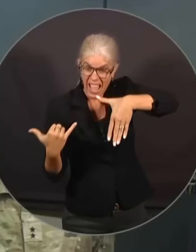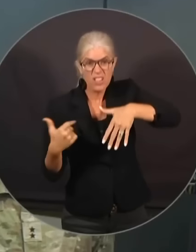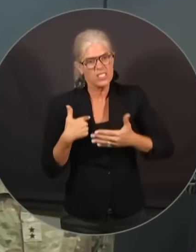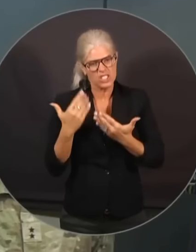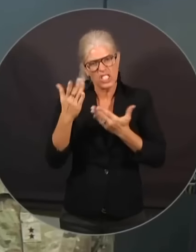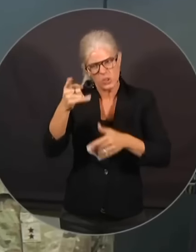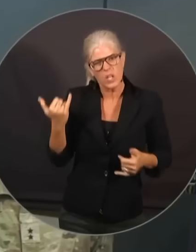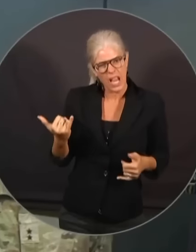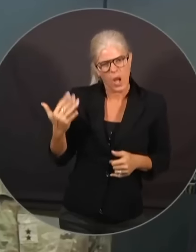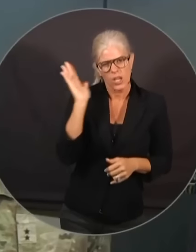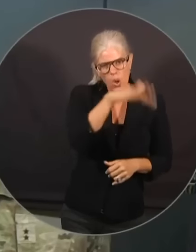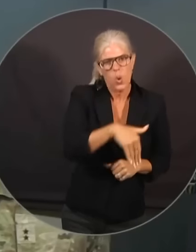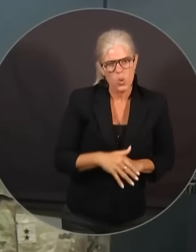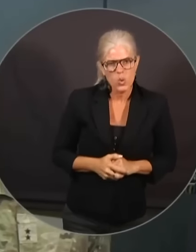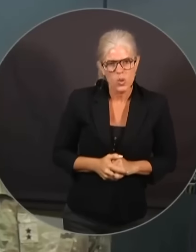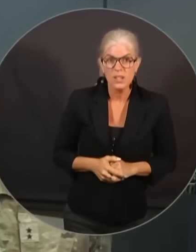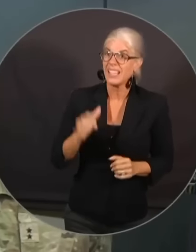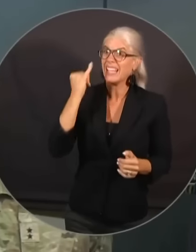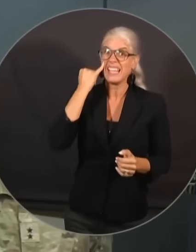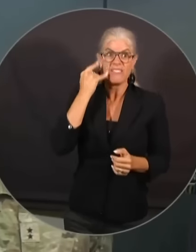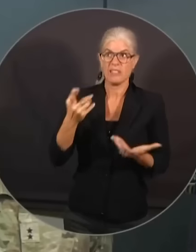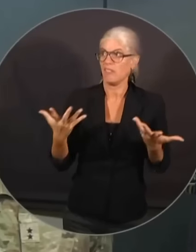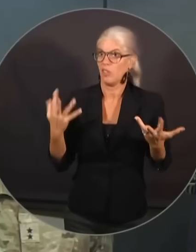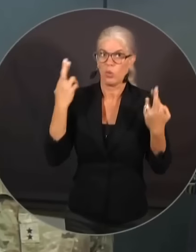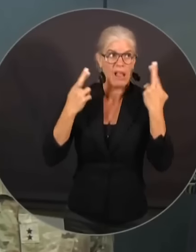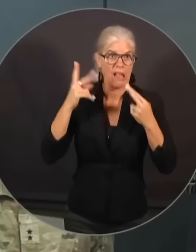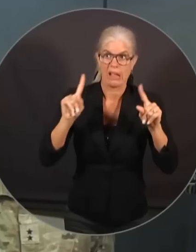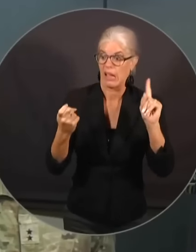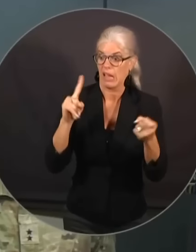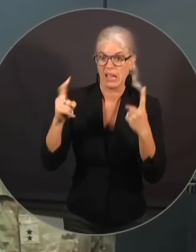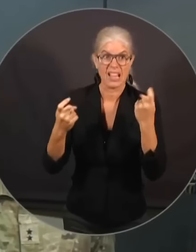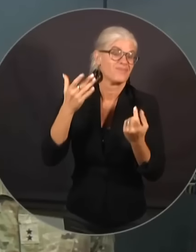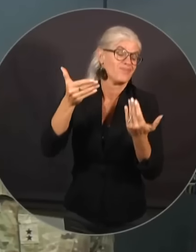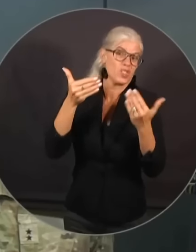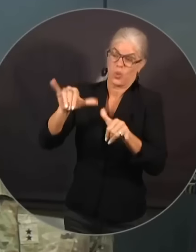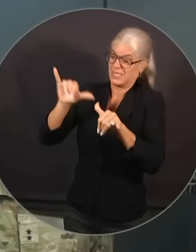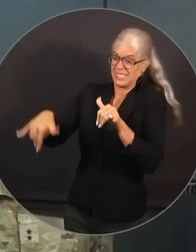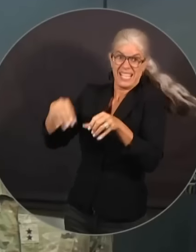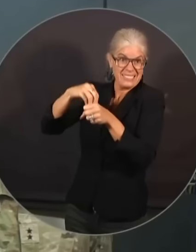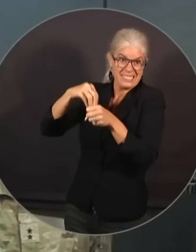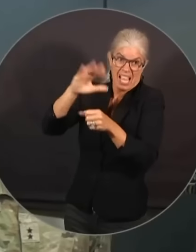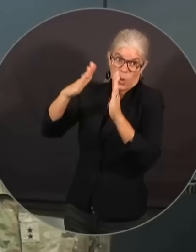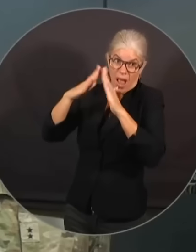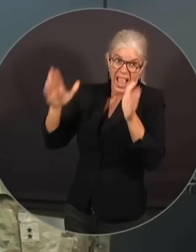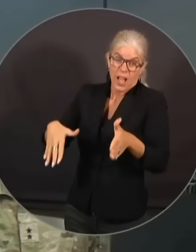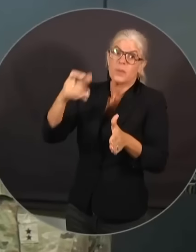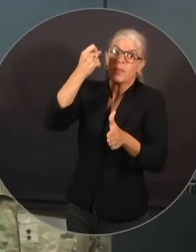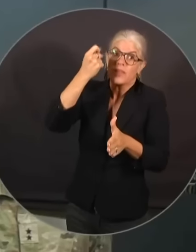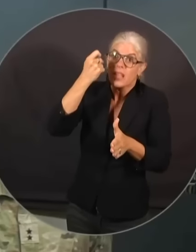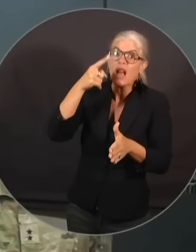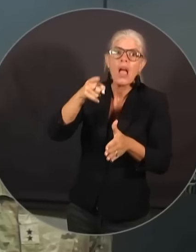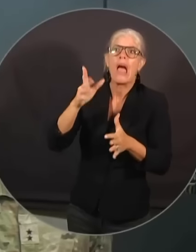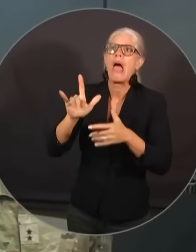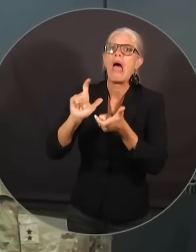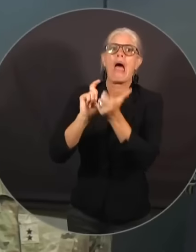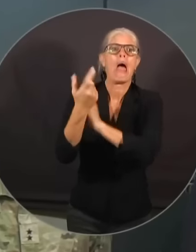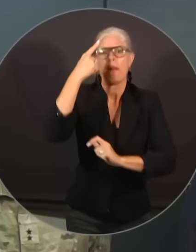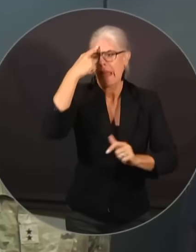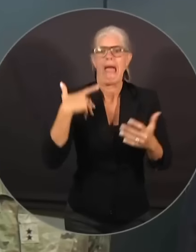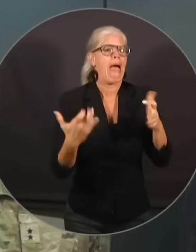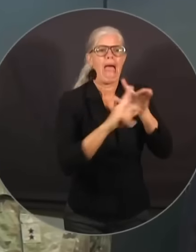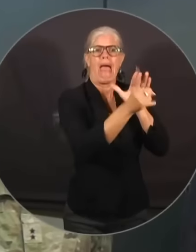in place. Stay inside, stay safe, stay put. Do not attempt to leave your home or drive during the storm. The